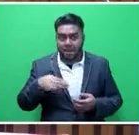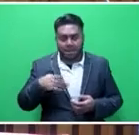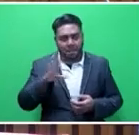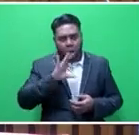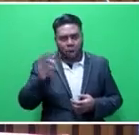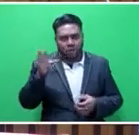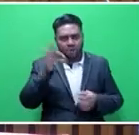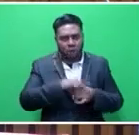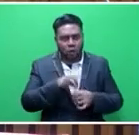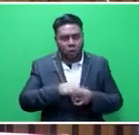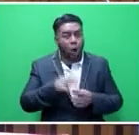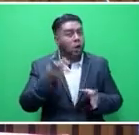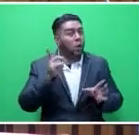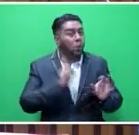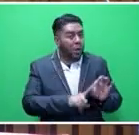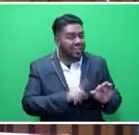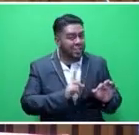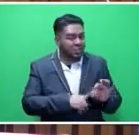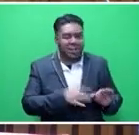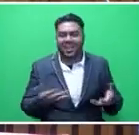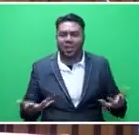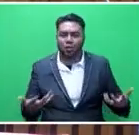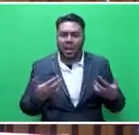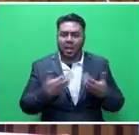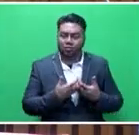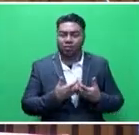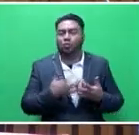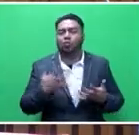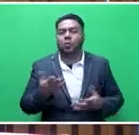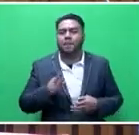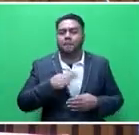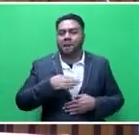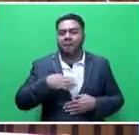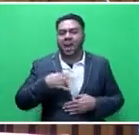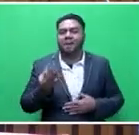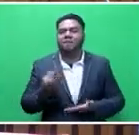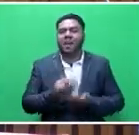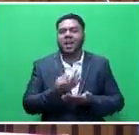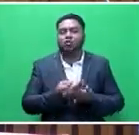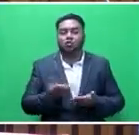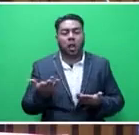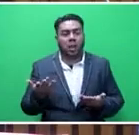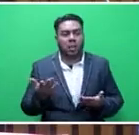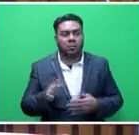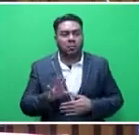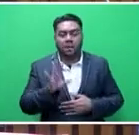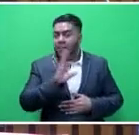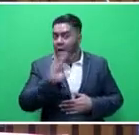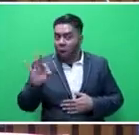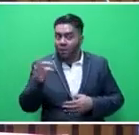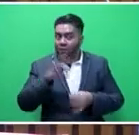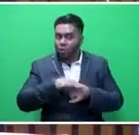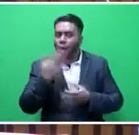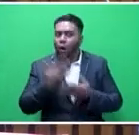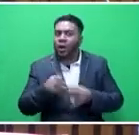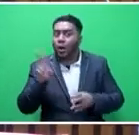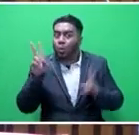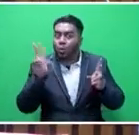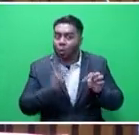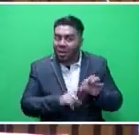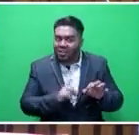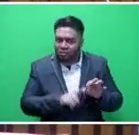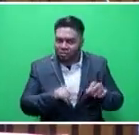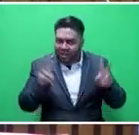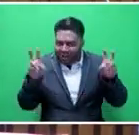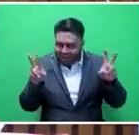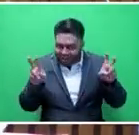vote on a question in relation to which the member has a financial interest. May not vote on a question in relation